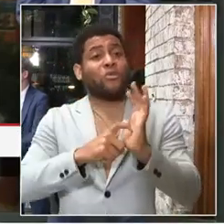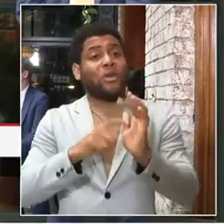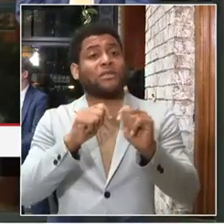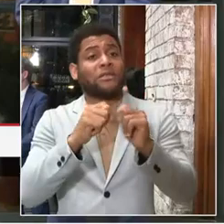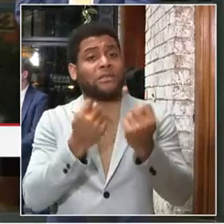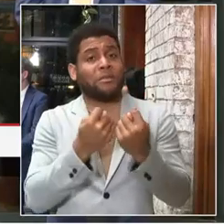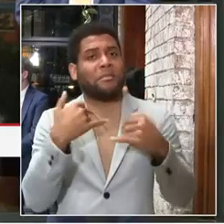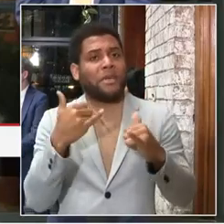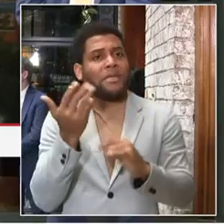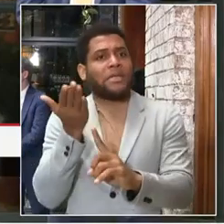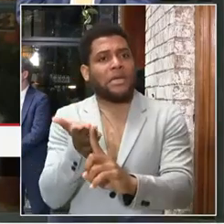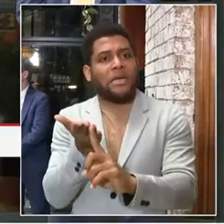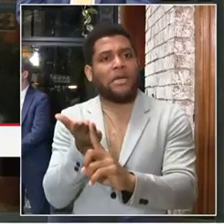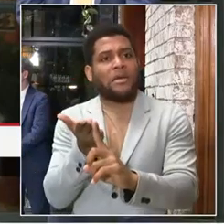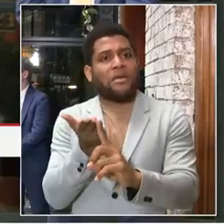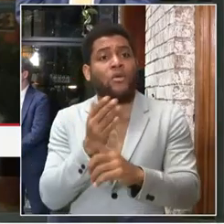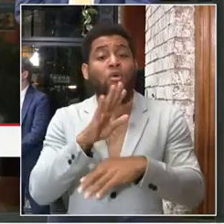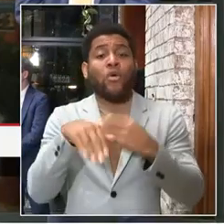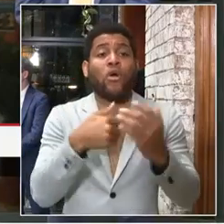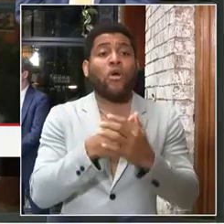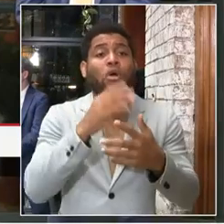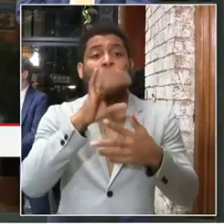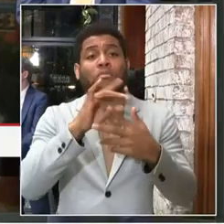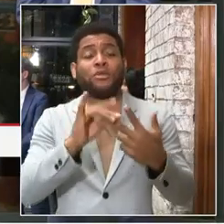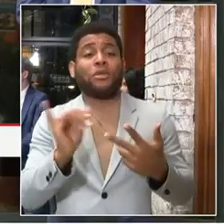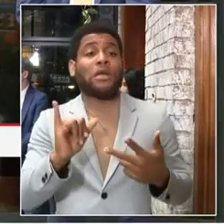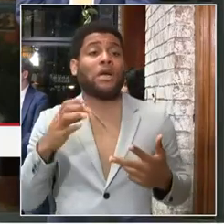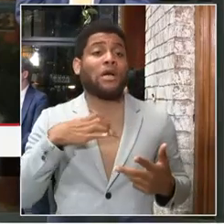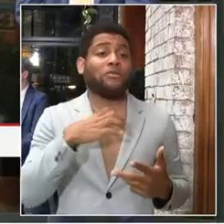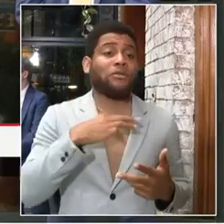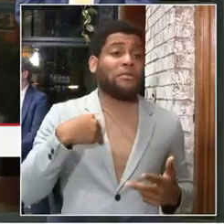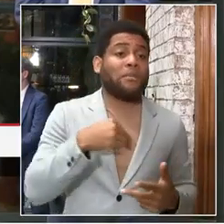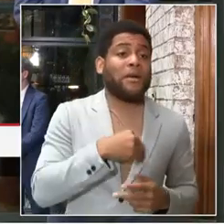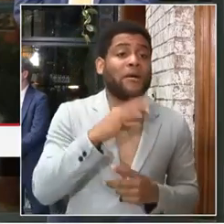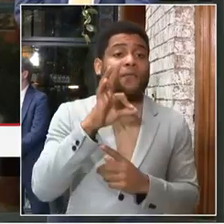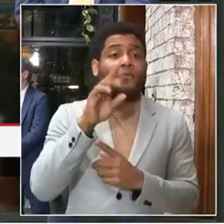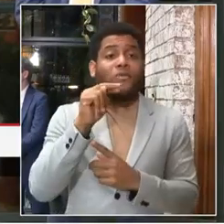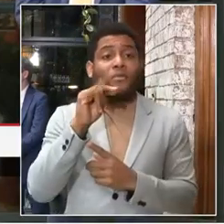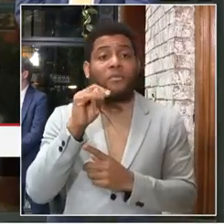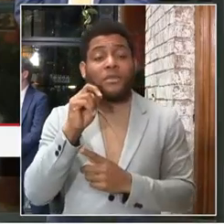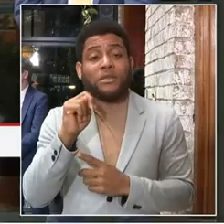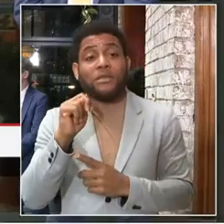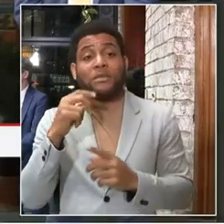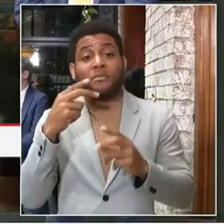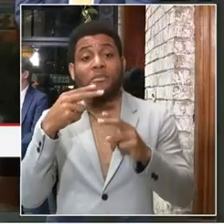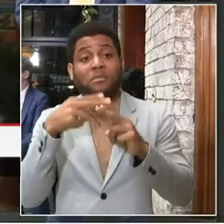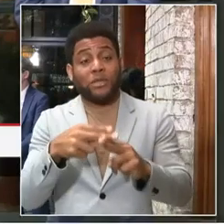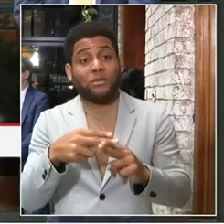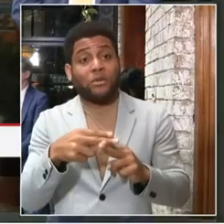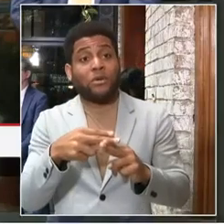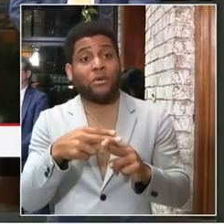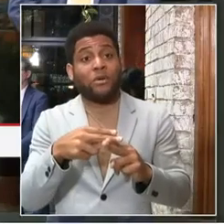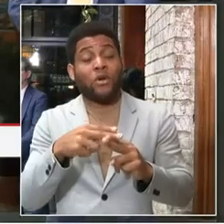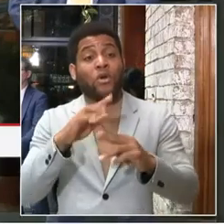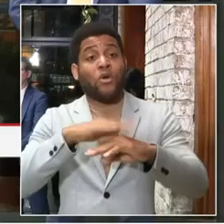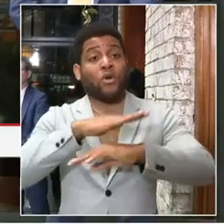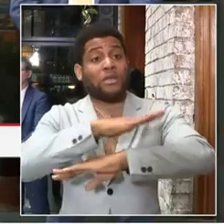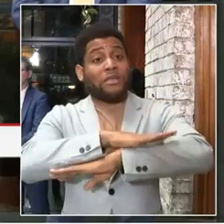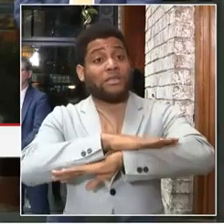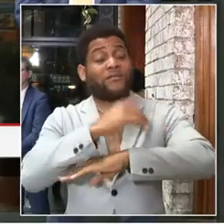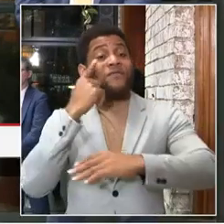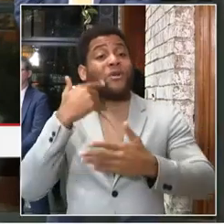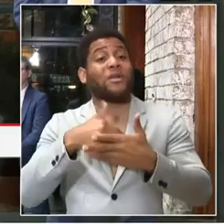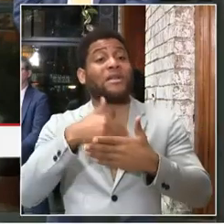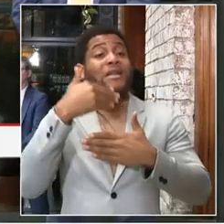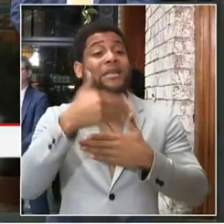so all options, as Councilmember Fruman mentioned, are on the table for what the next iteration of Gallery Place